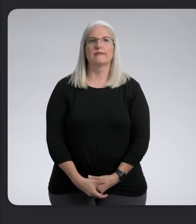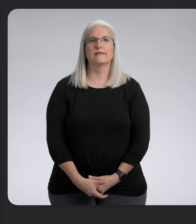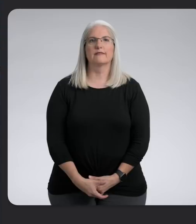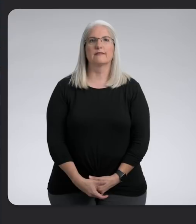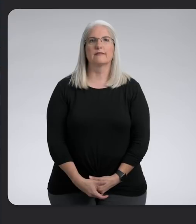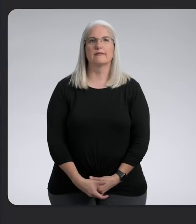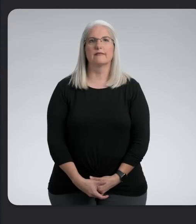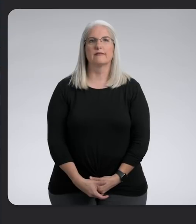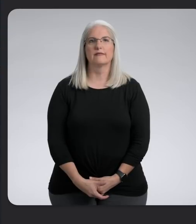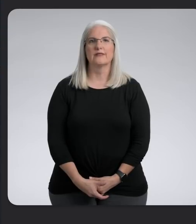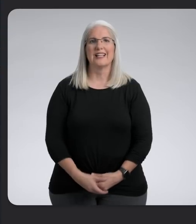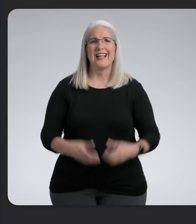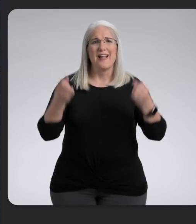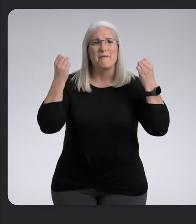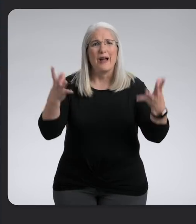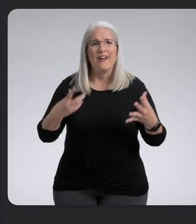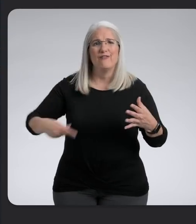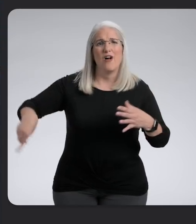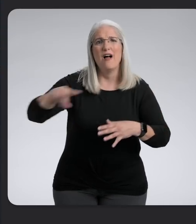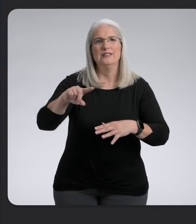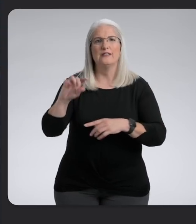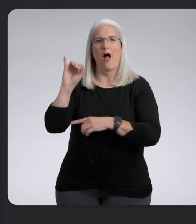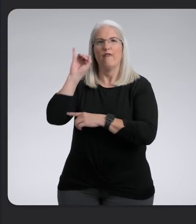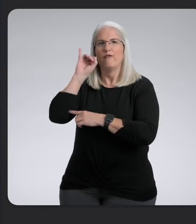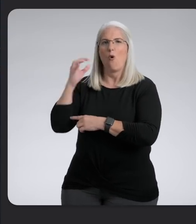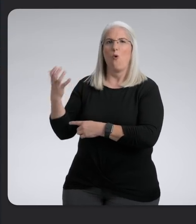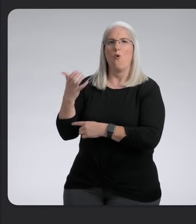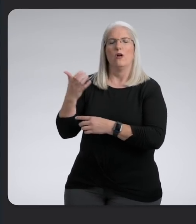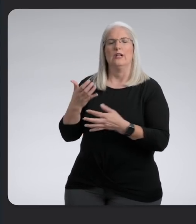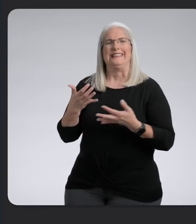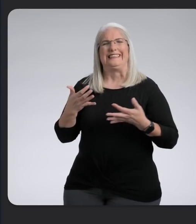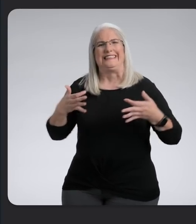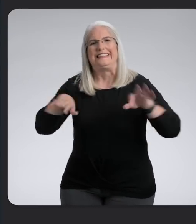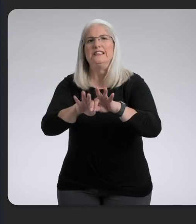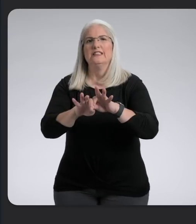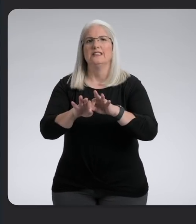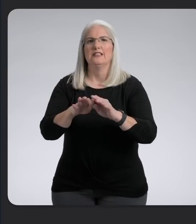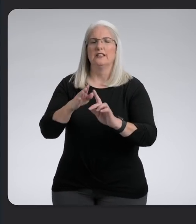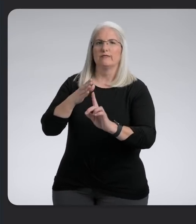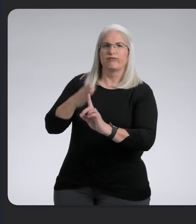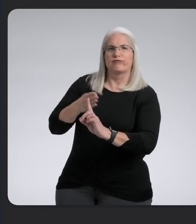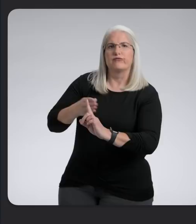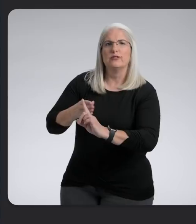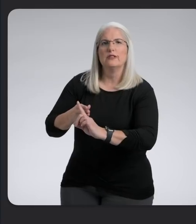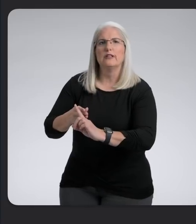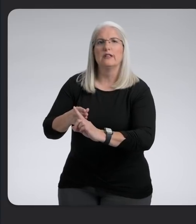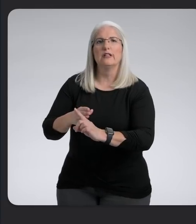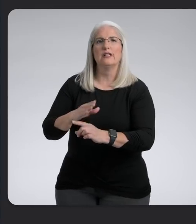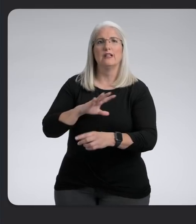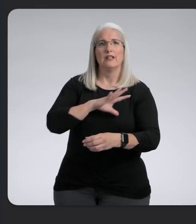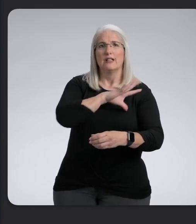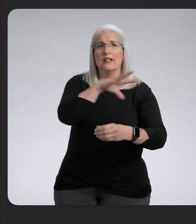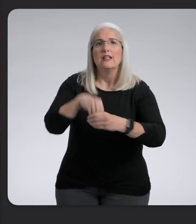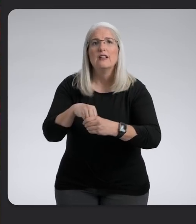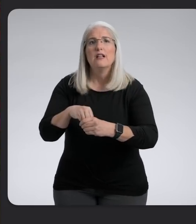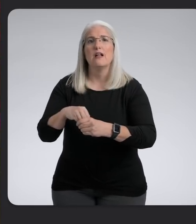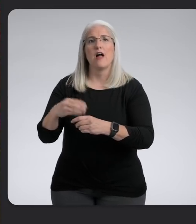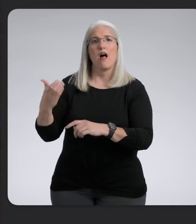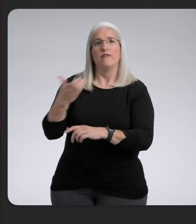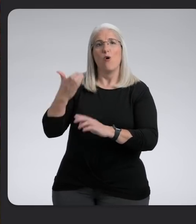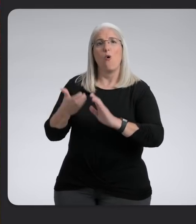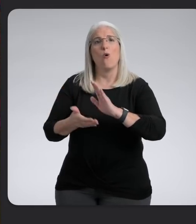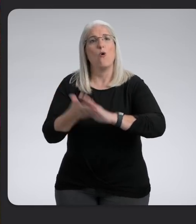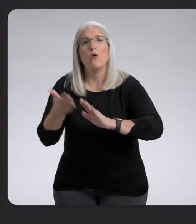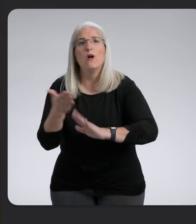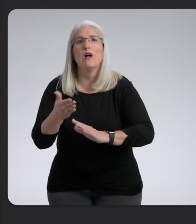For many of us, our iPhone has become indispensable. And at the heart of iPhone is iOS.